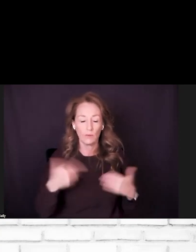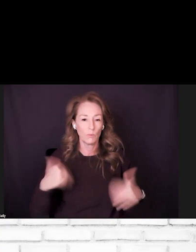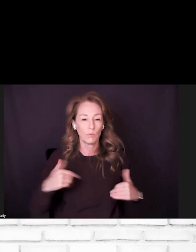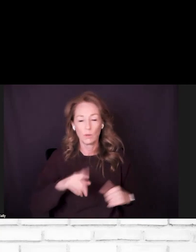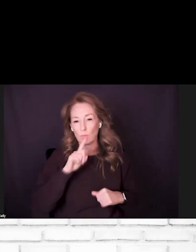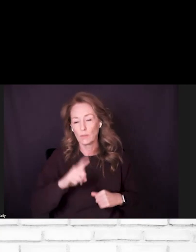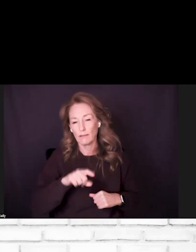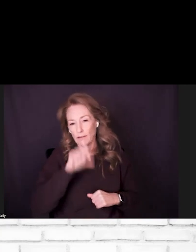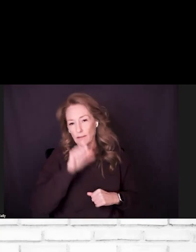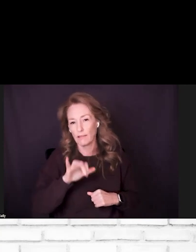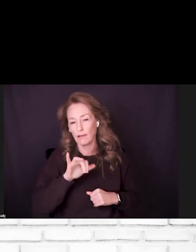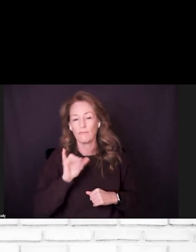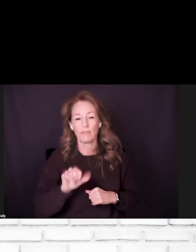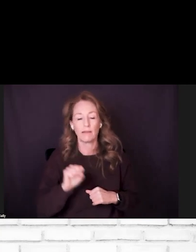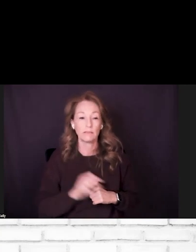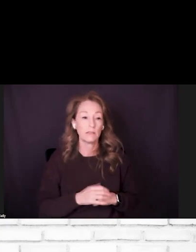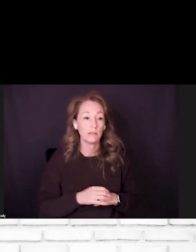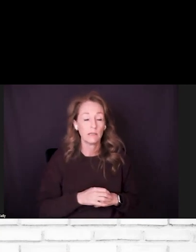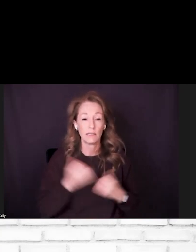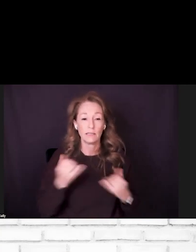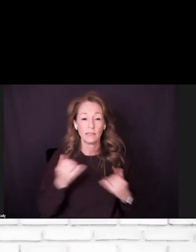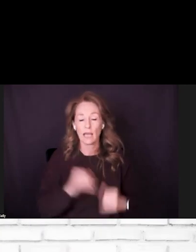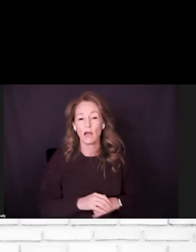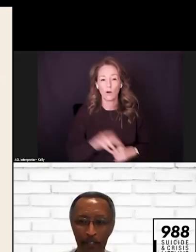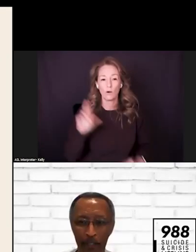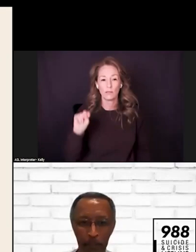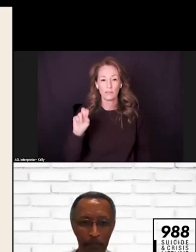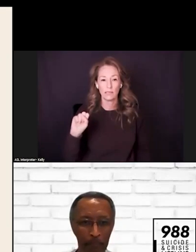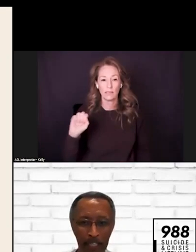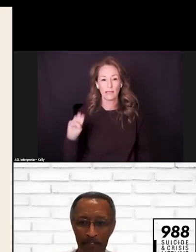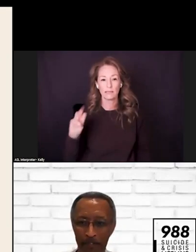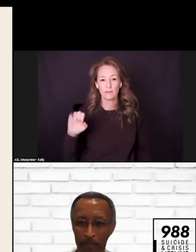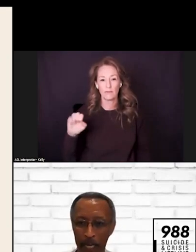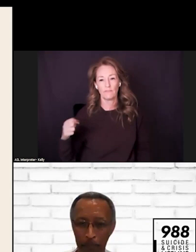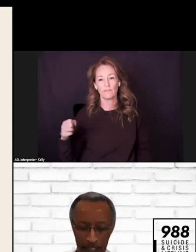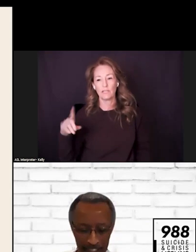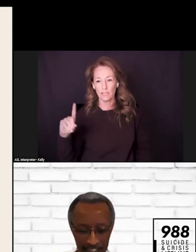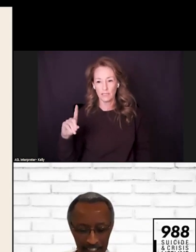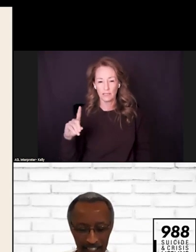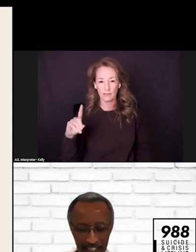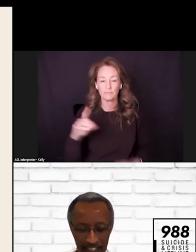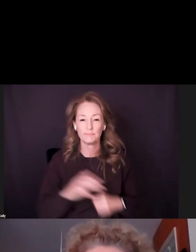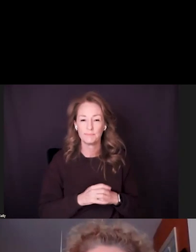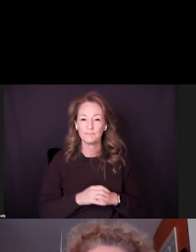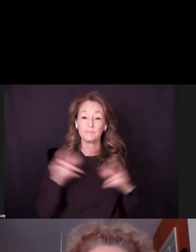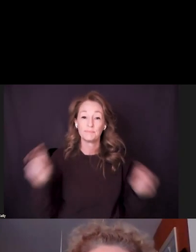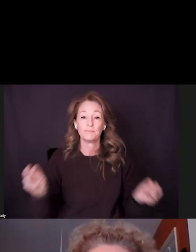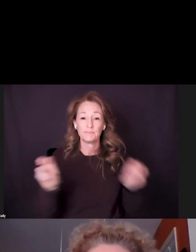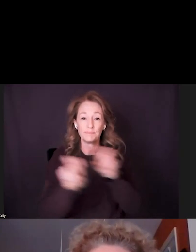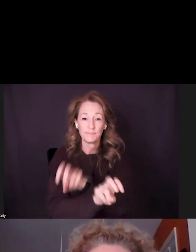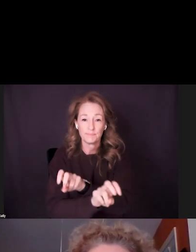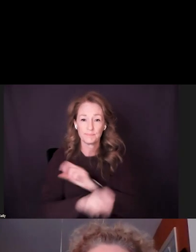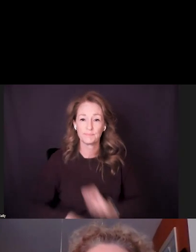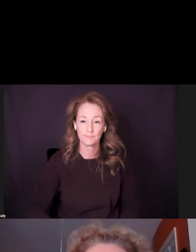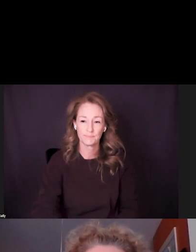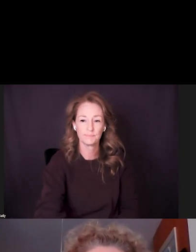down to the Nashville updates, and we have our Chief of Staff, Megan Haupt, to give us a brief update from Nashville. Thank you so much,